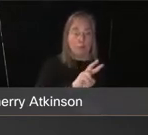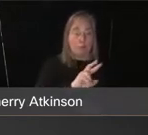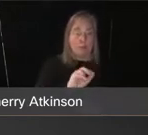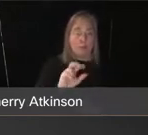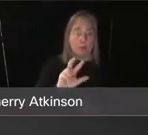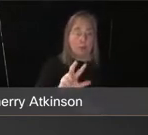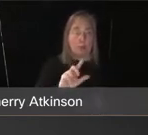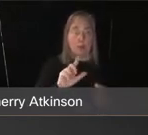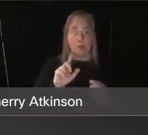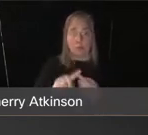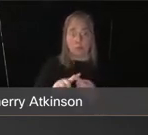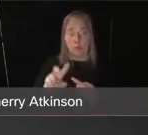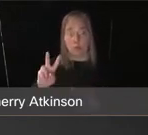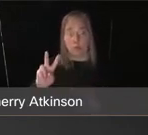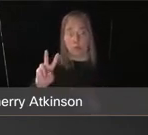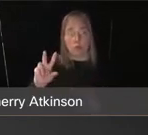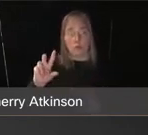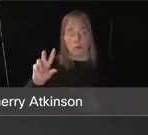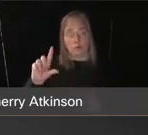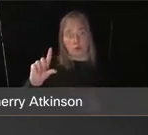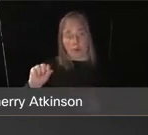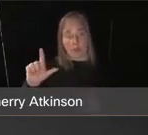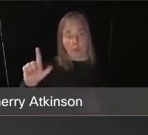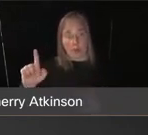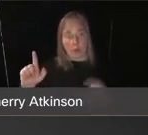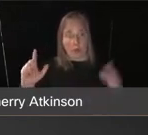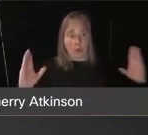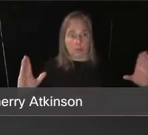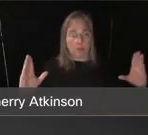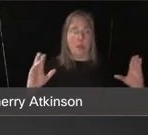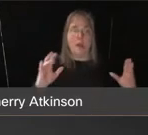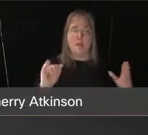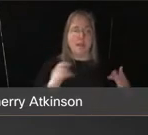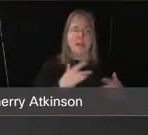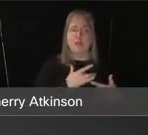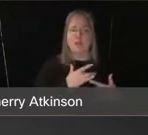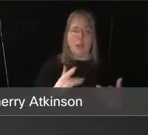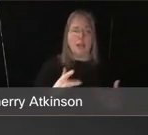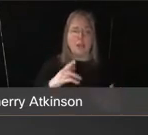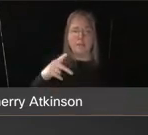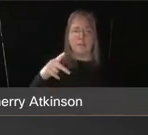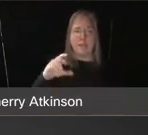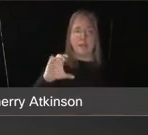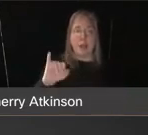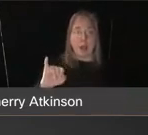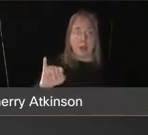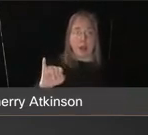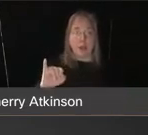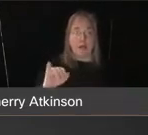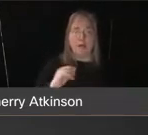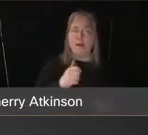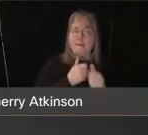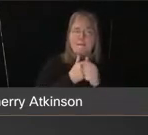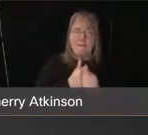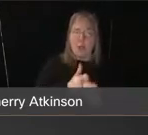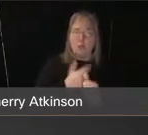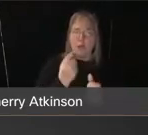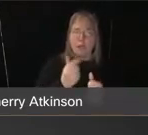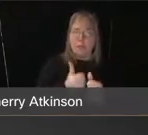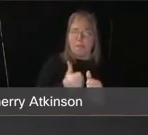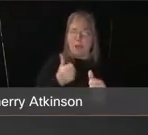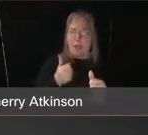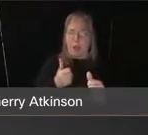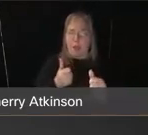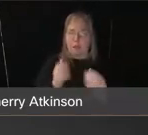2021, the trend of the PCI follows slightly behind. So in other